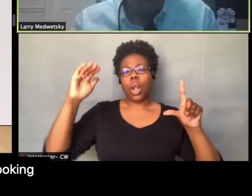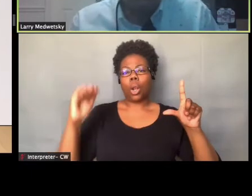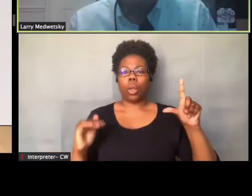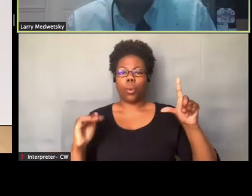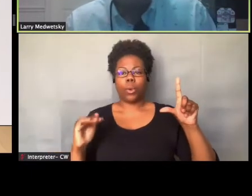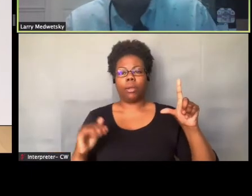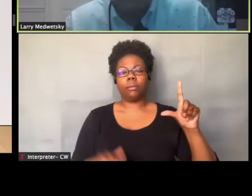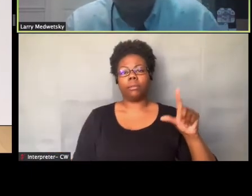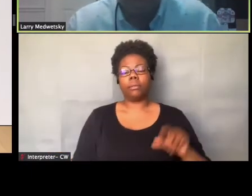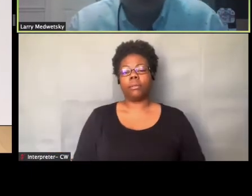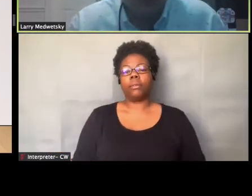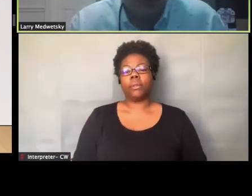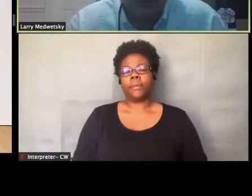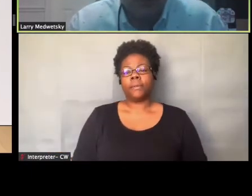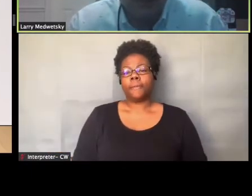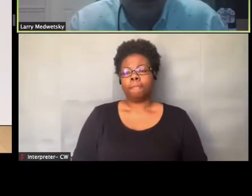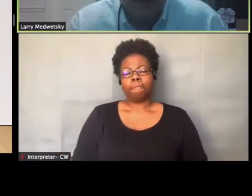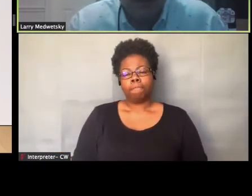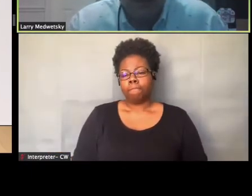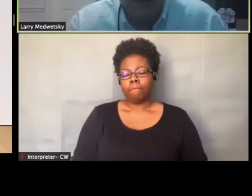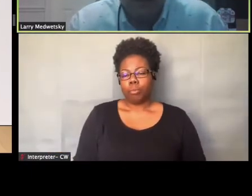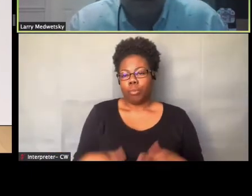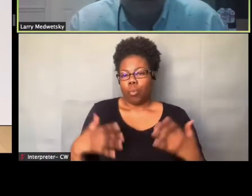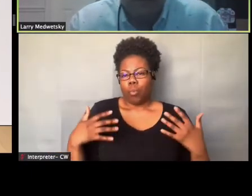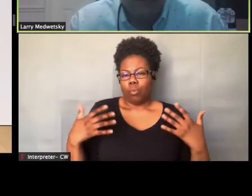So what does that refer to?